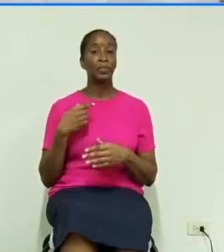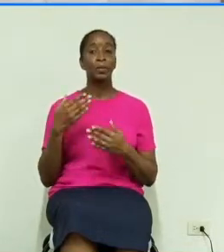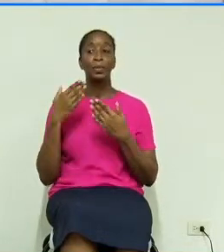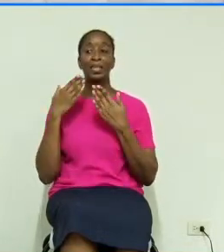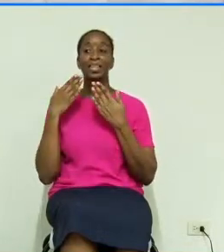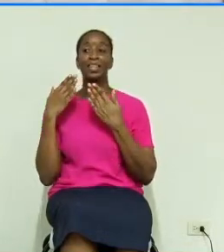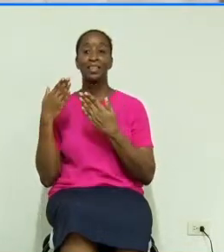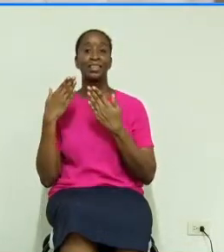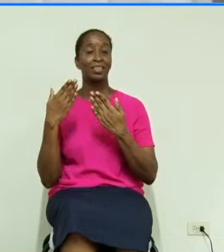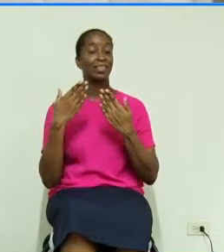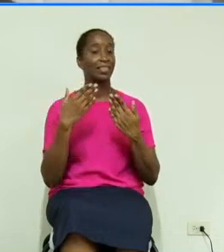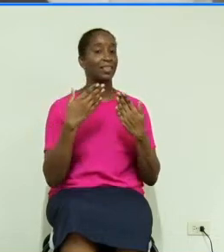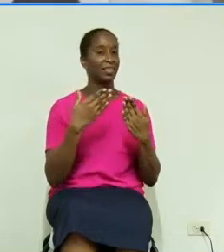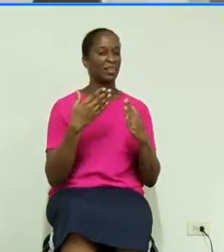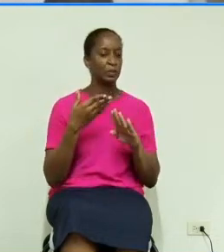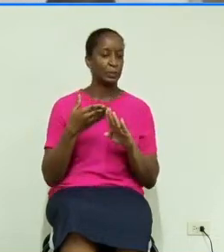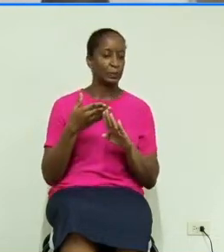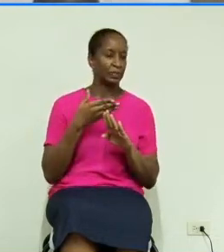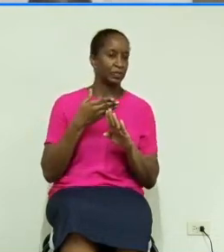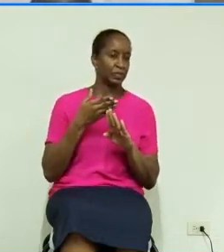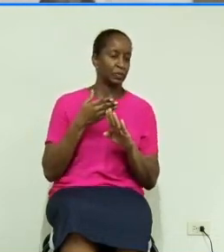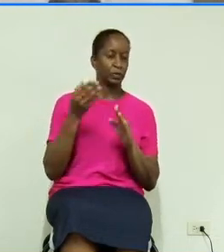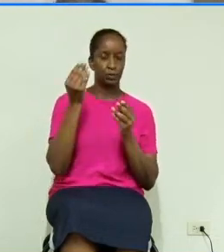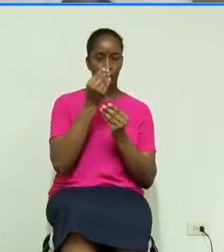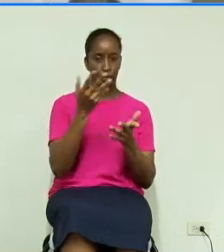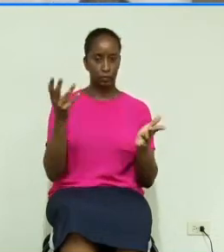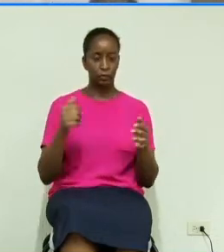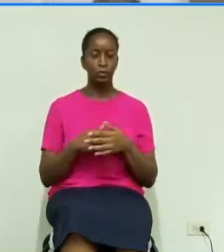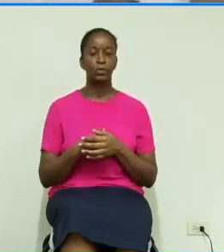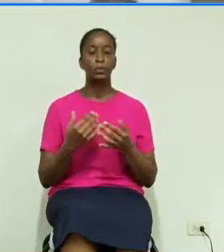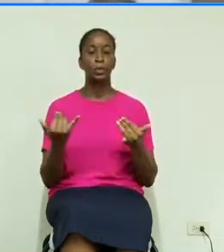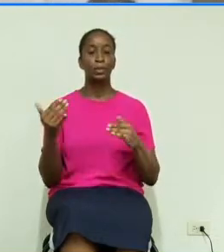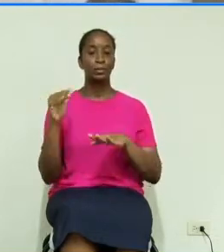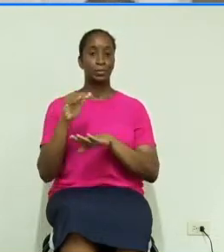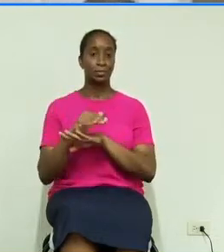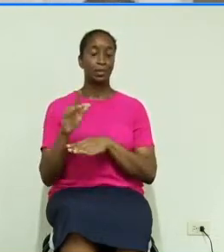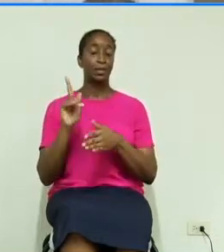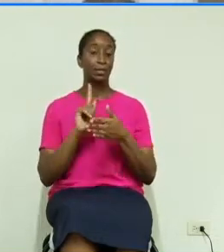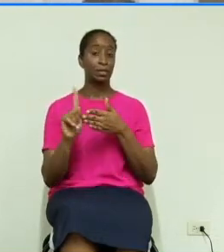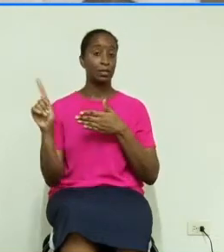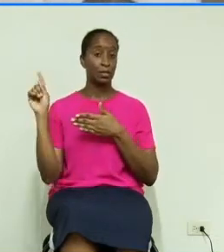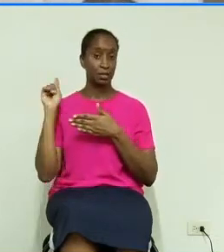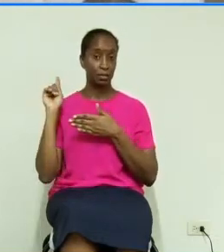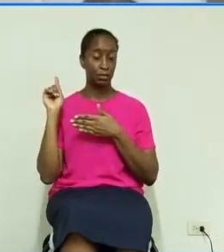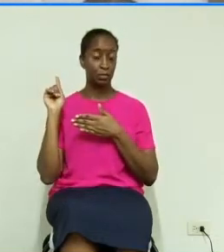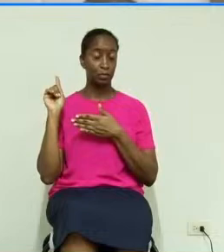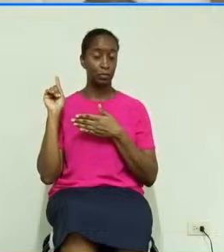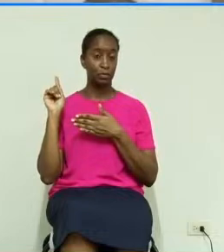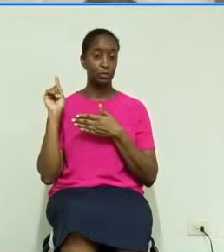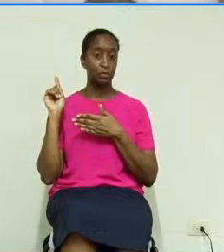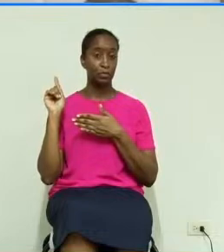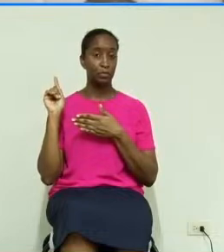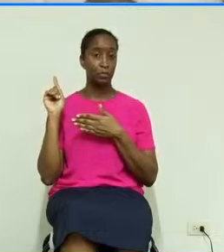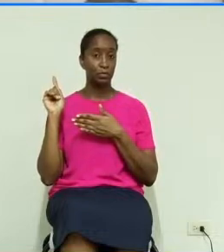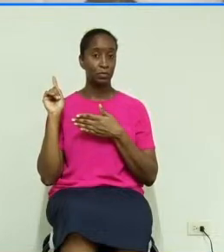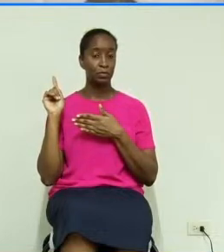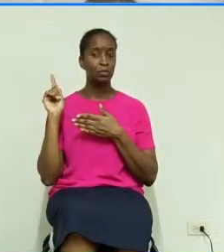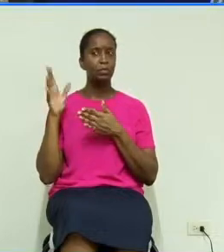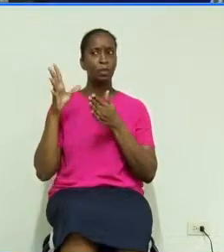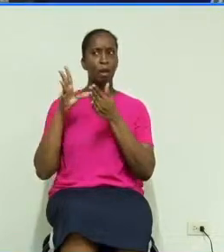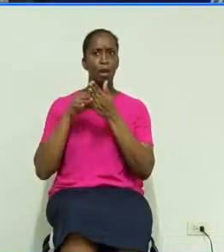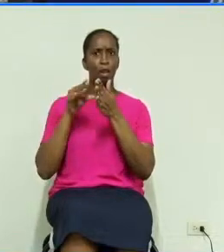by indicating that both tonight and last week, I believe, would have been extremely educational